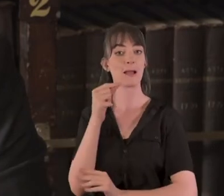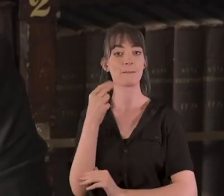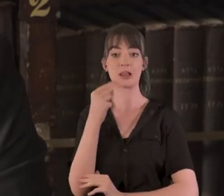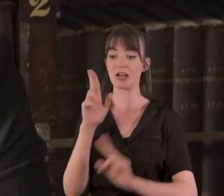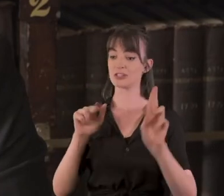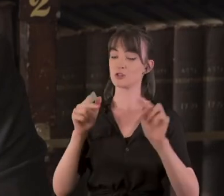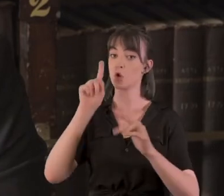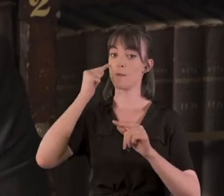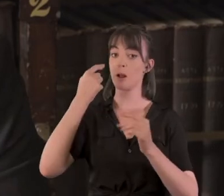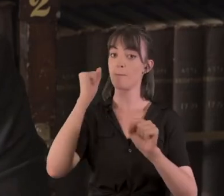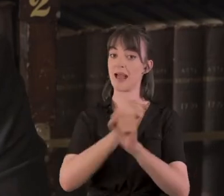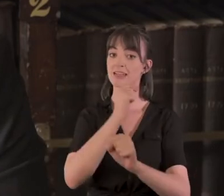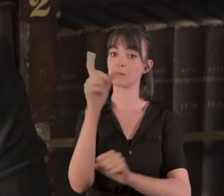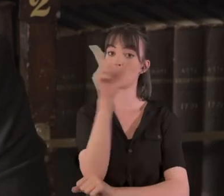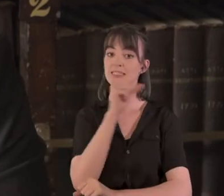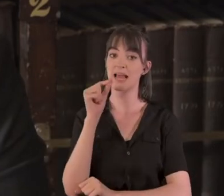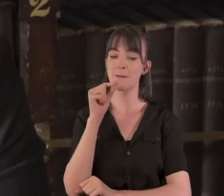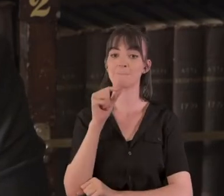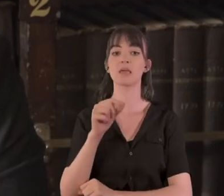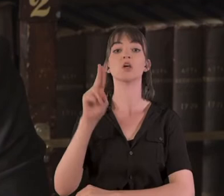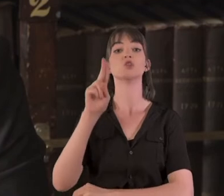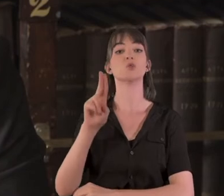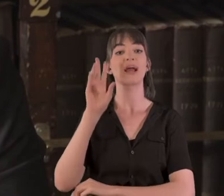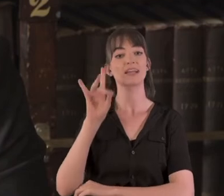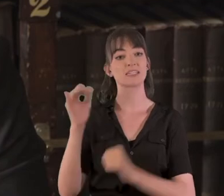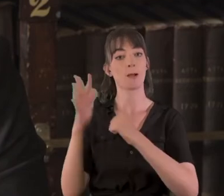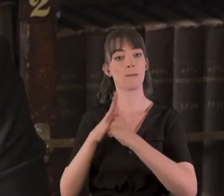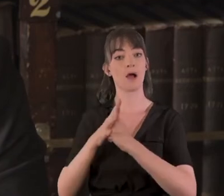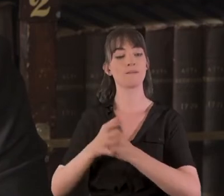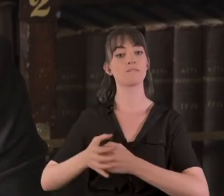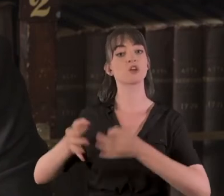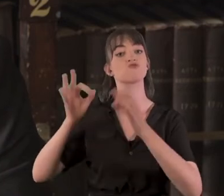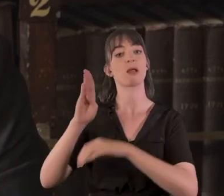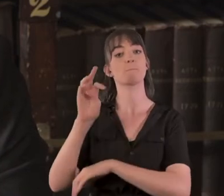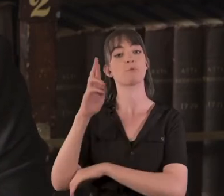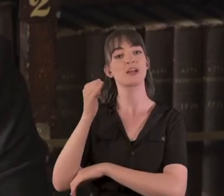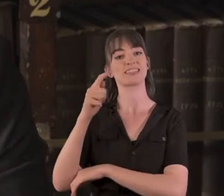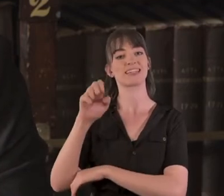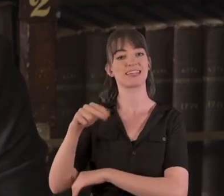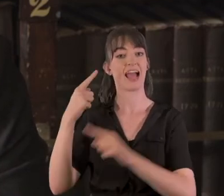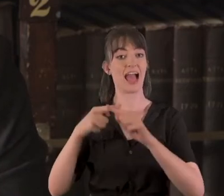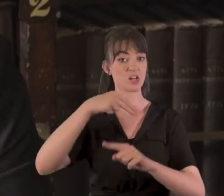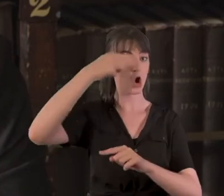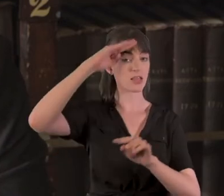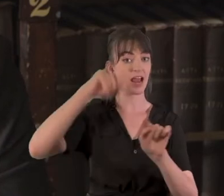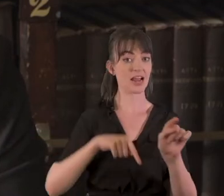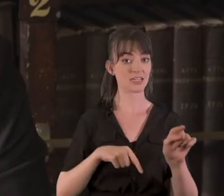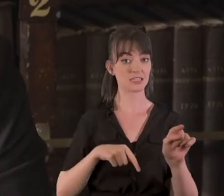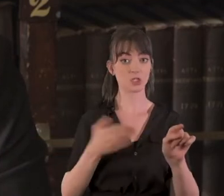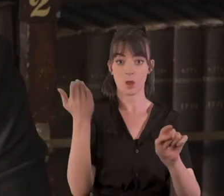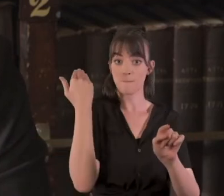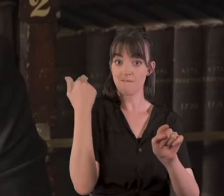passport, is the United Kingdom of Great Britain and Northern Ireland. That is a change from the United Kingdom of Great Britain and Ireland